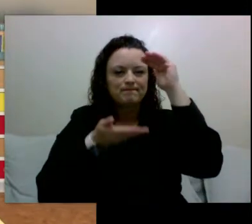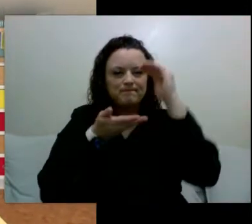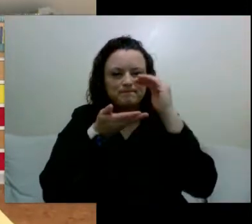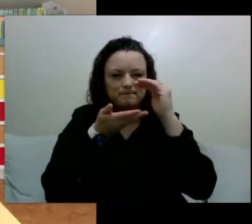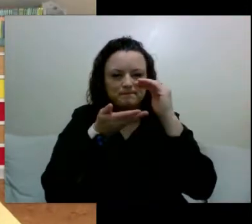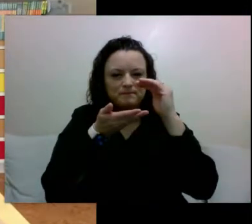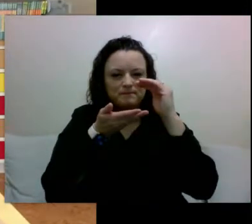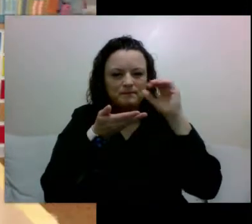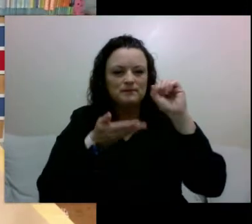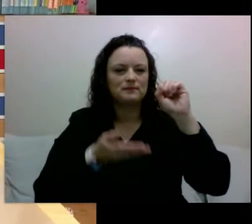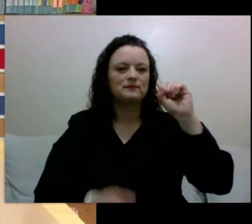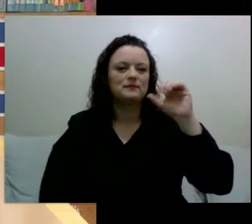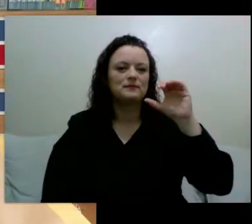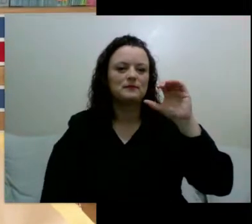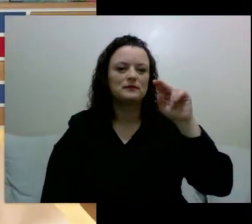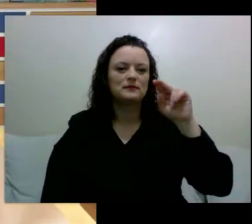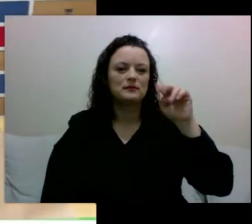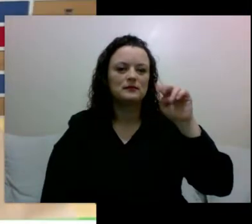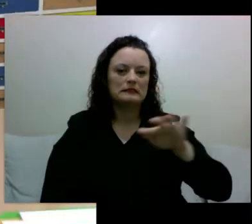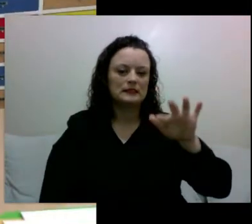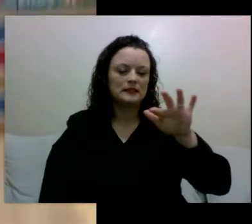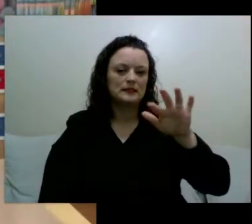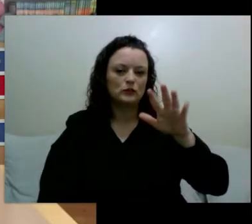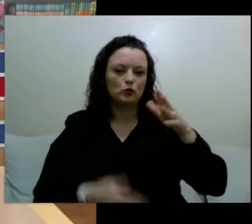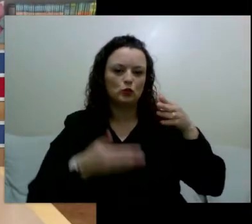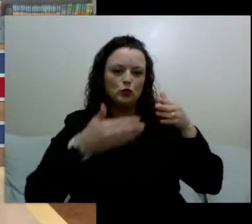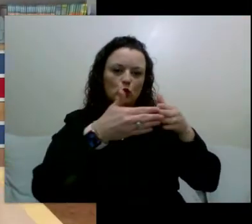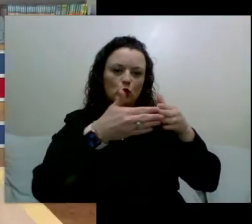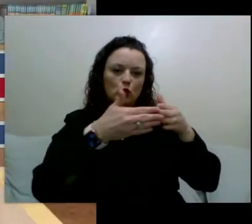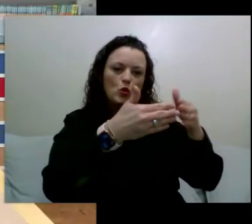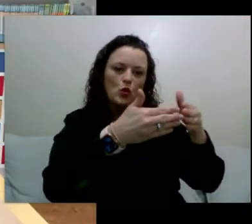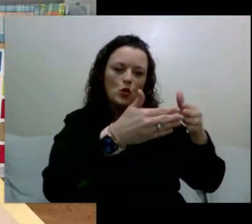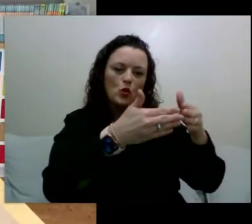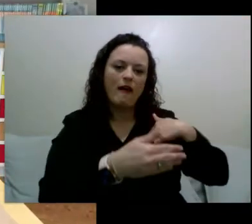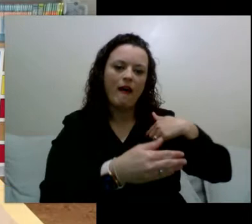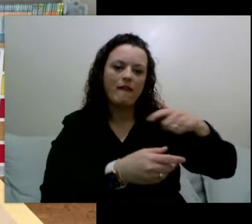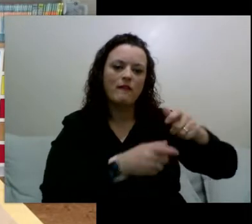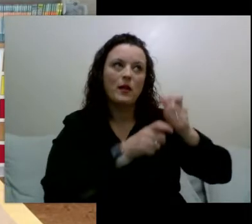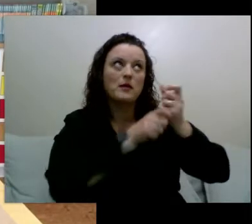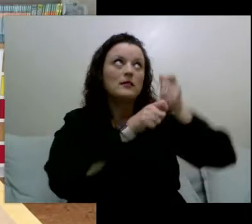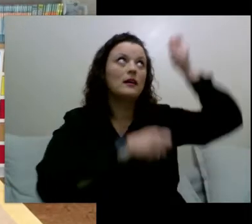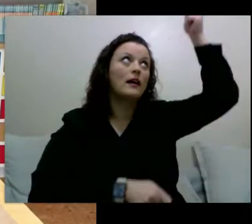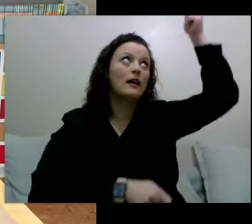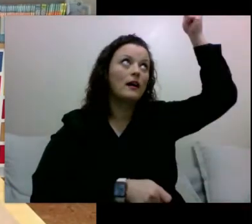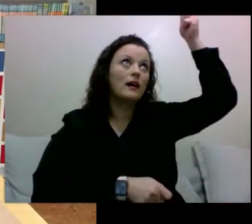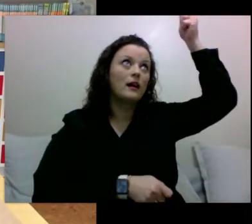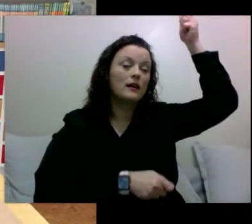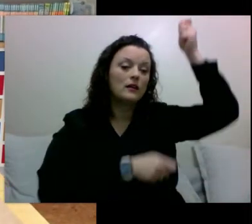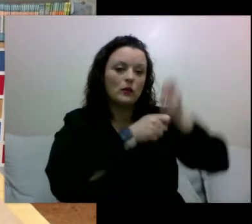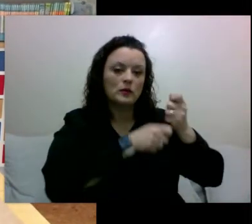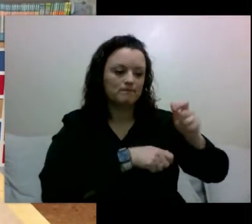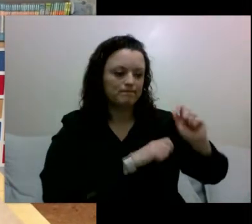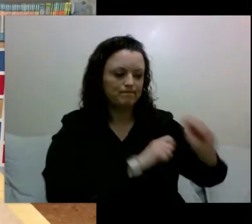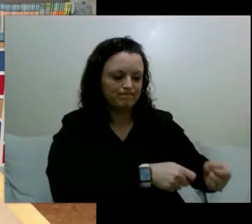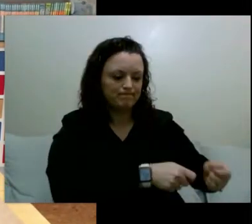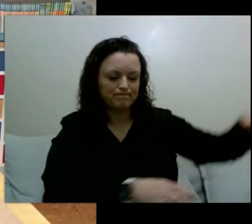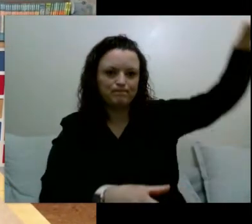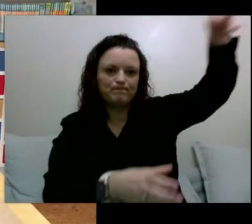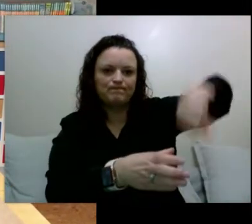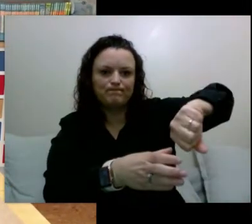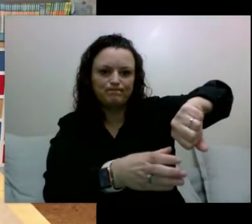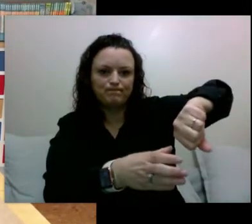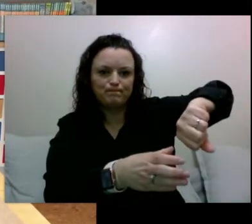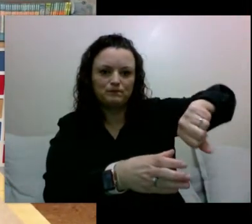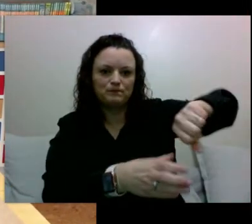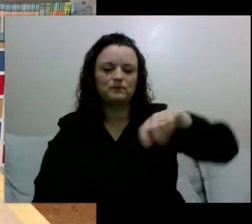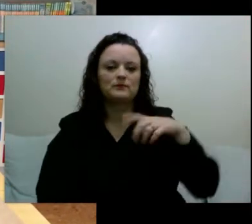of a corner. There's an umbrella stand. It's a French love umbrellas, and it's been raining. We see that it's